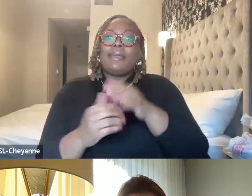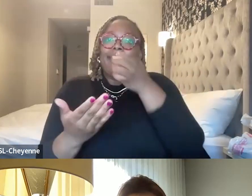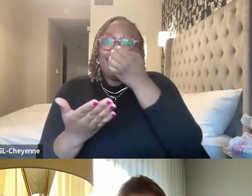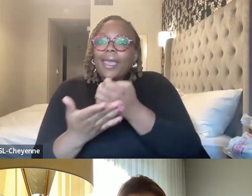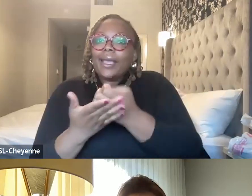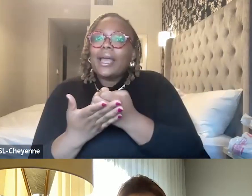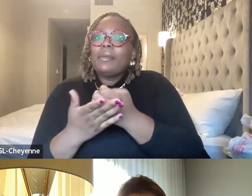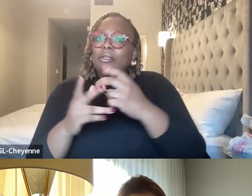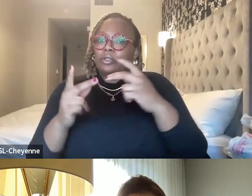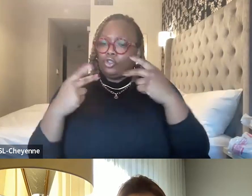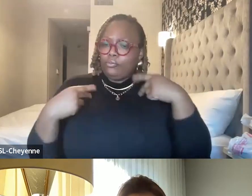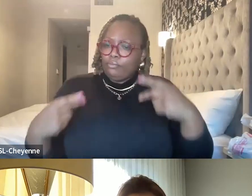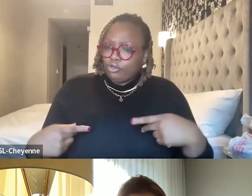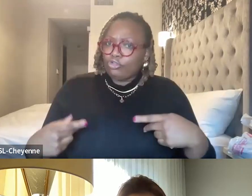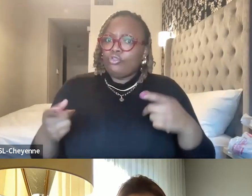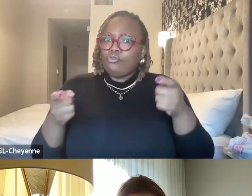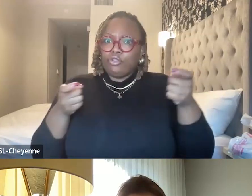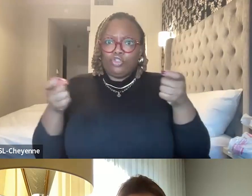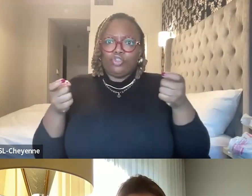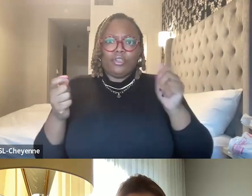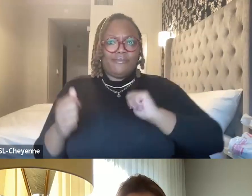physical autonomy.